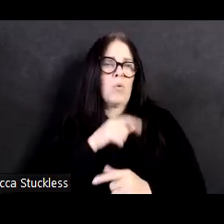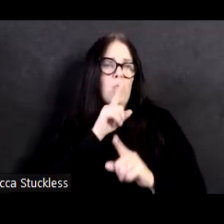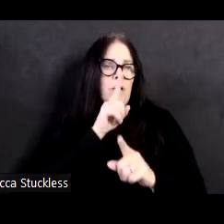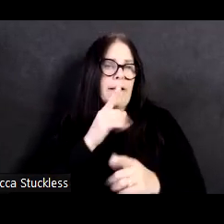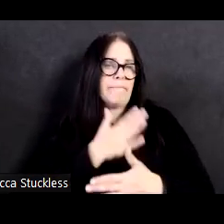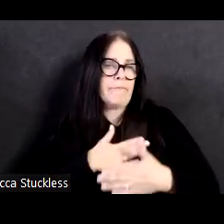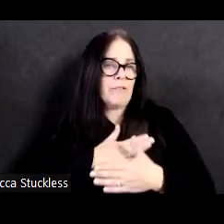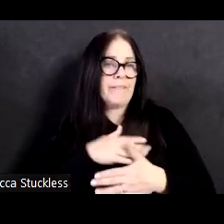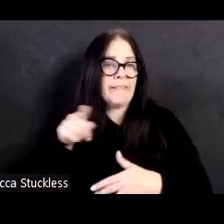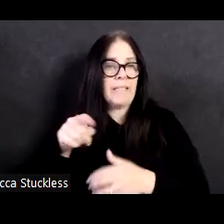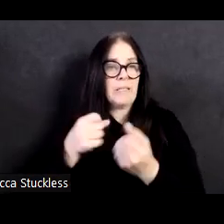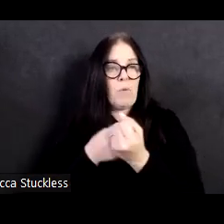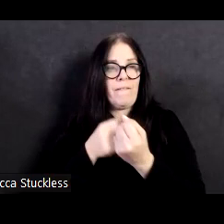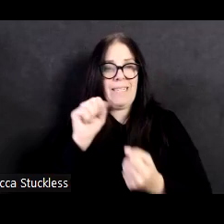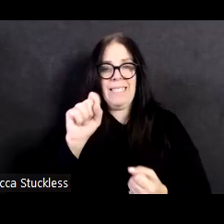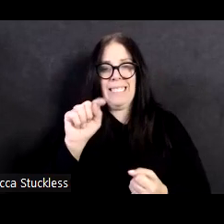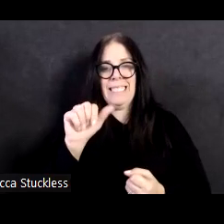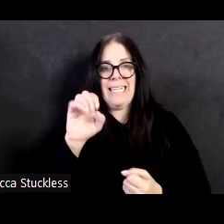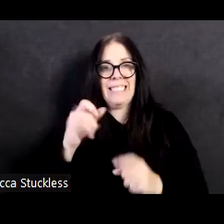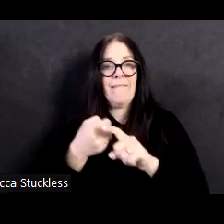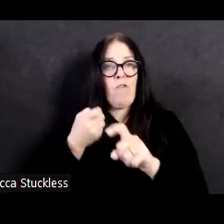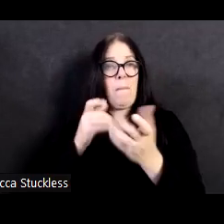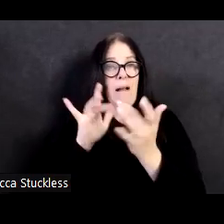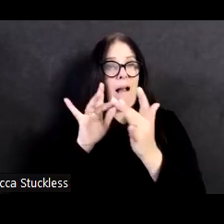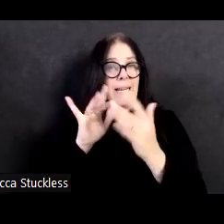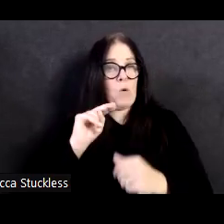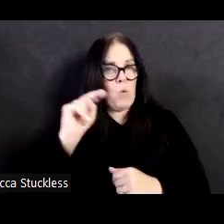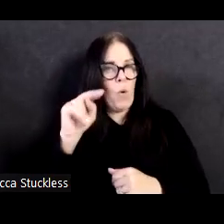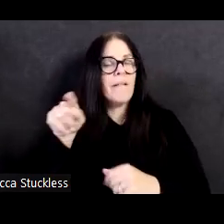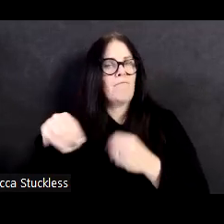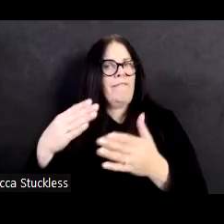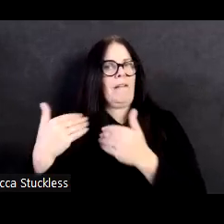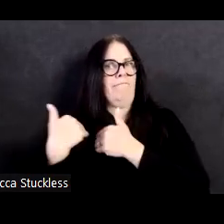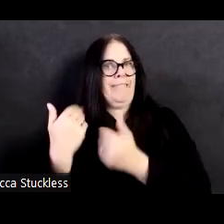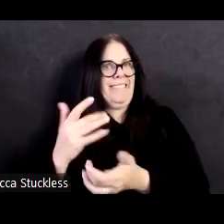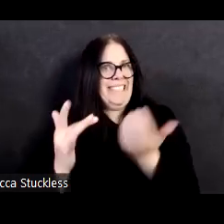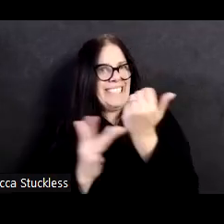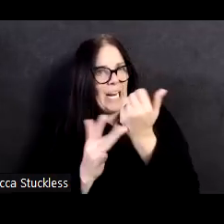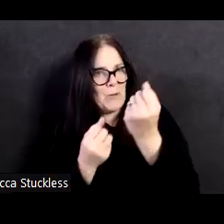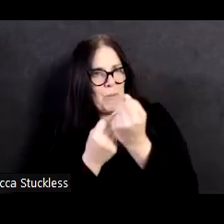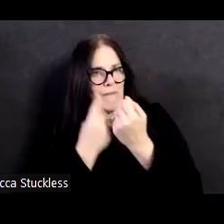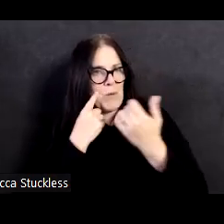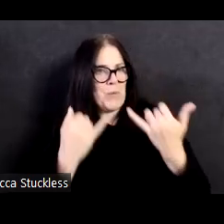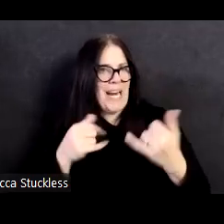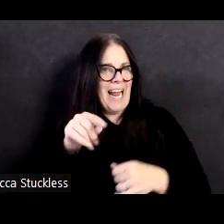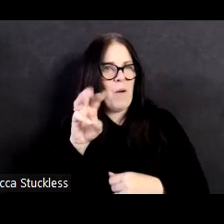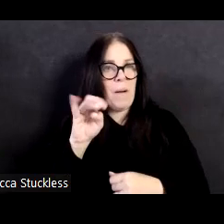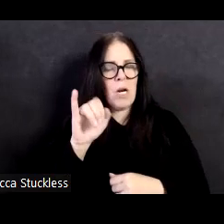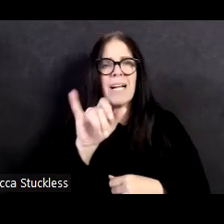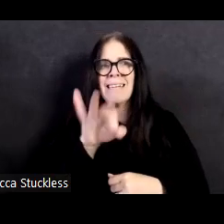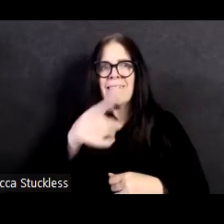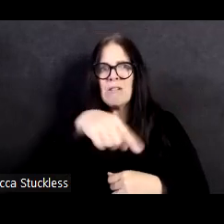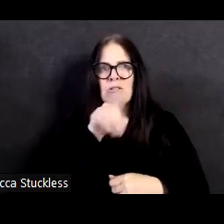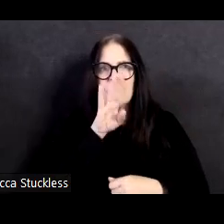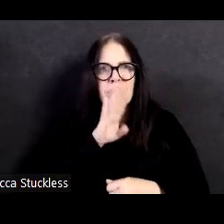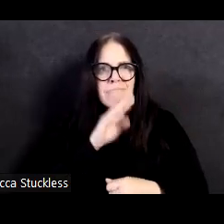Stacy from Contact North, who's providing technical support for everyone attending today. If you find yourself having any technical issues